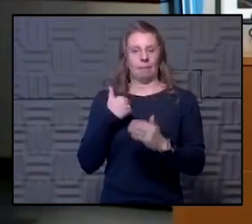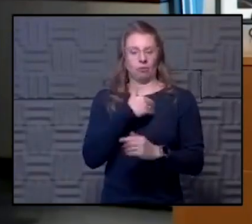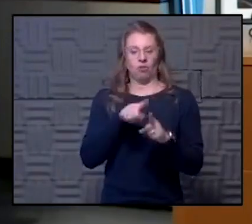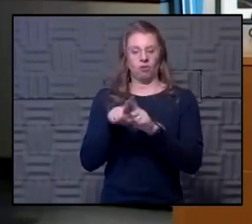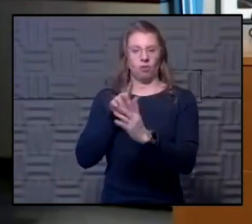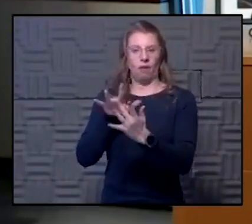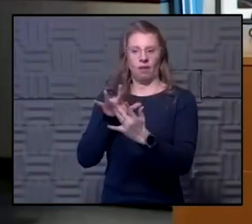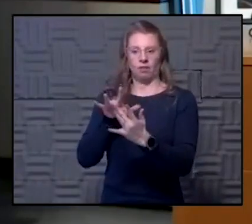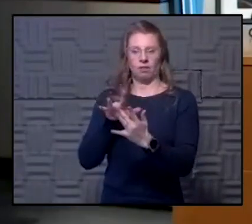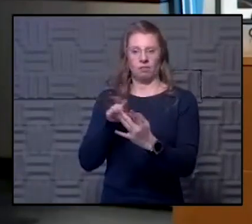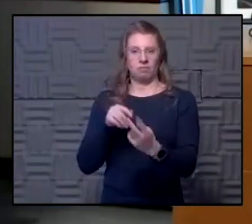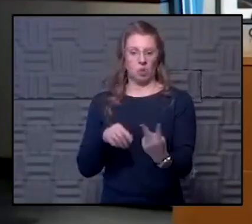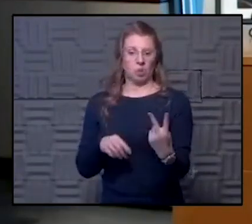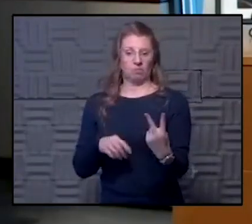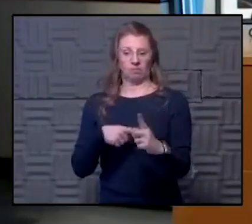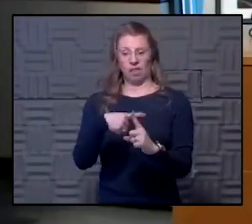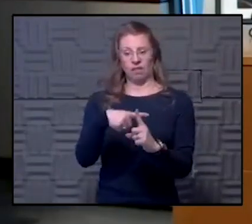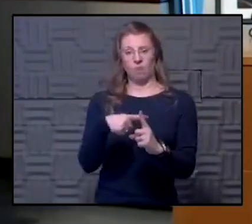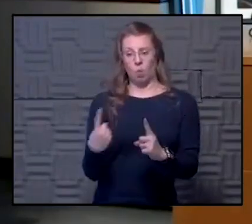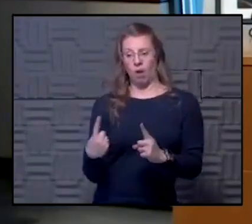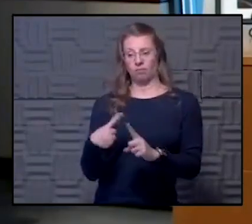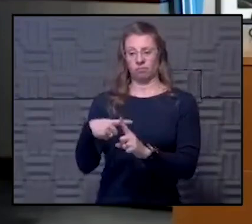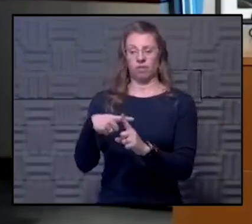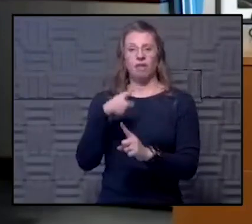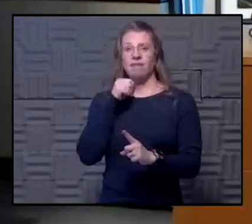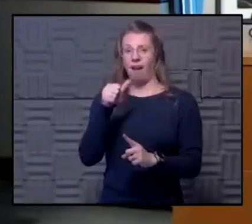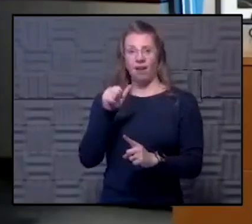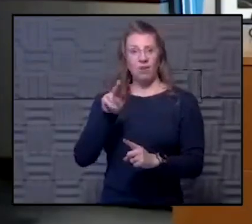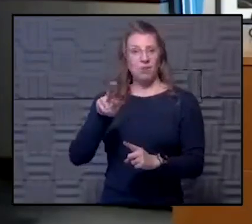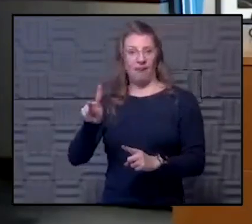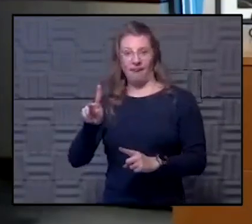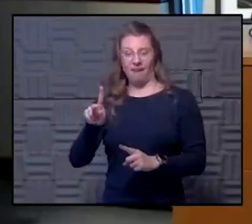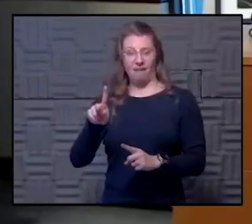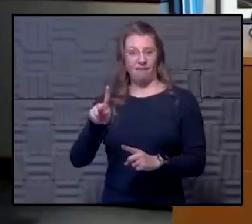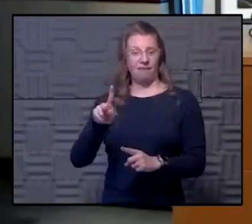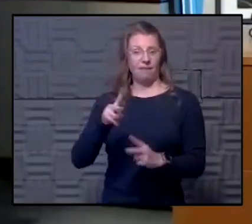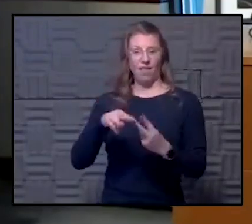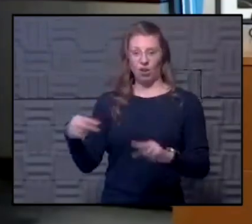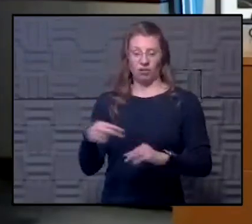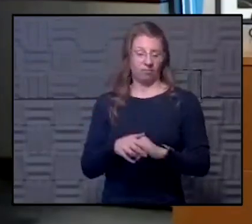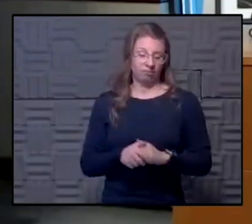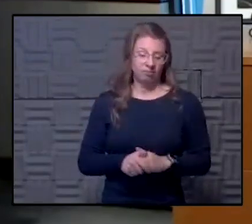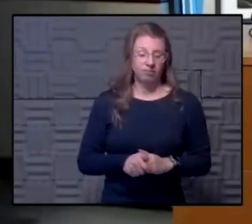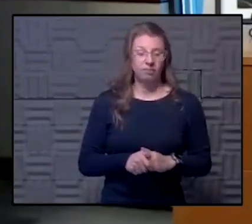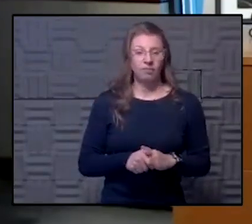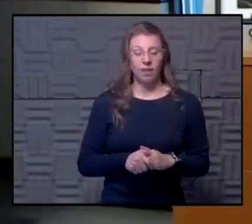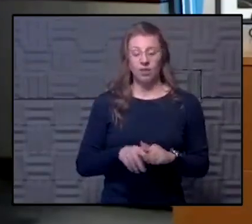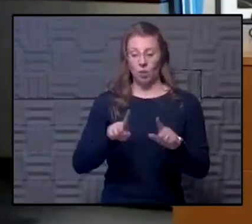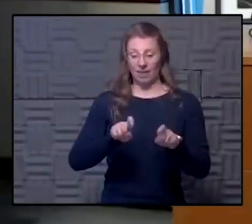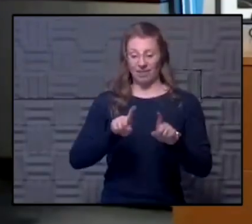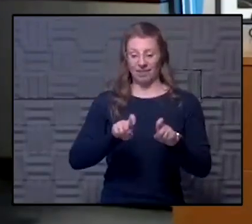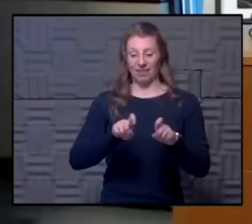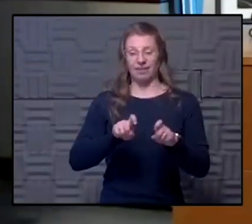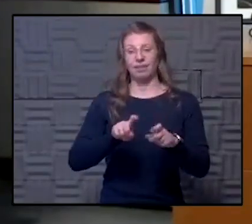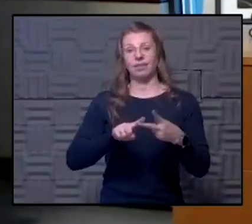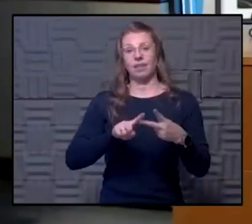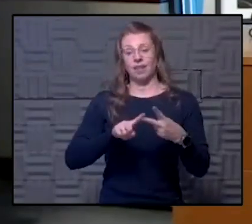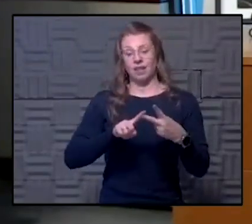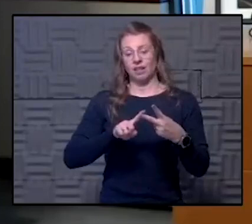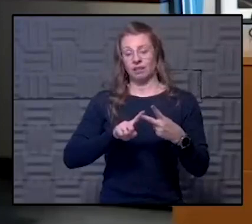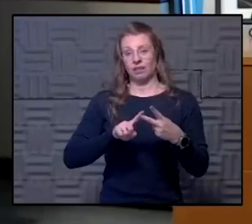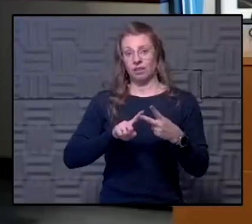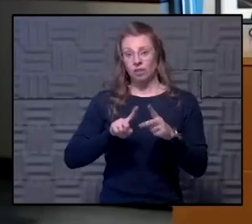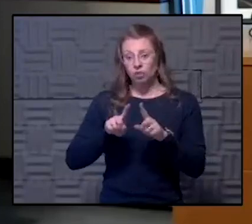came back positive. And curiously, it was not for the UK variant. So I think testing and the wider availability of testing, and we're doing a lot of screening